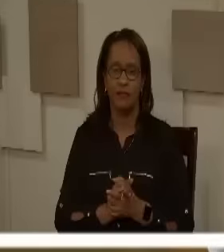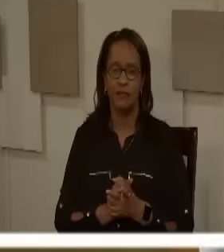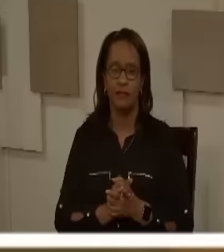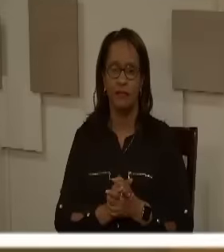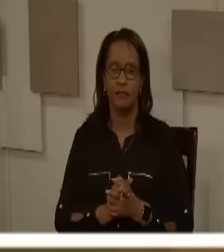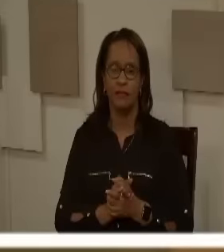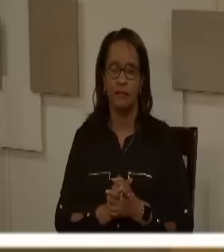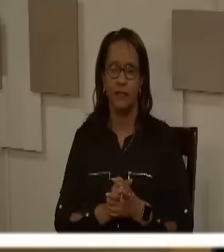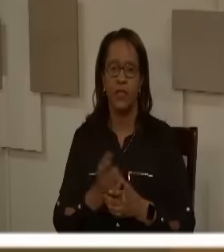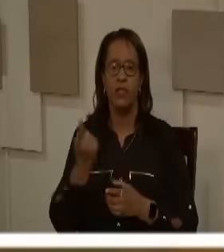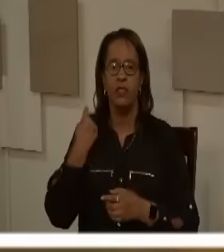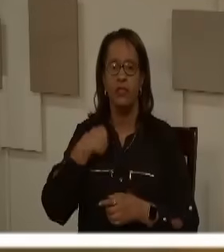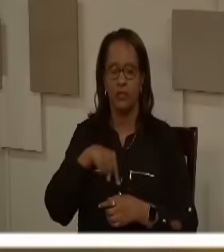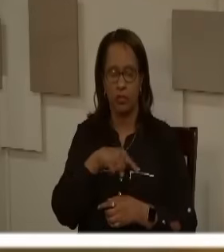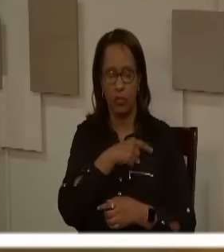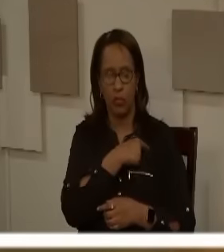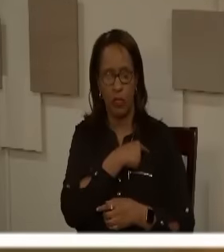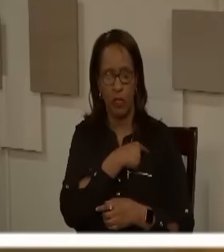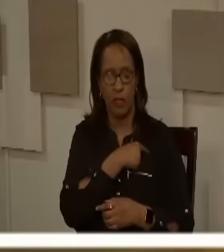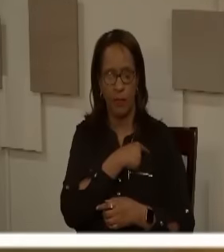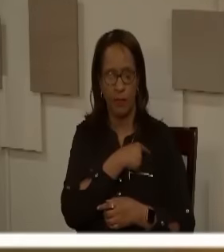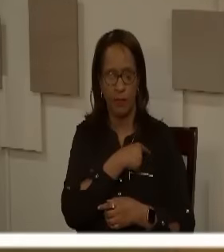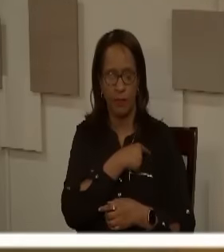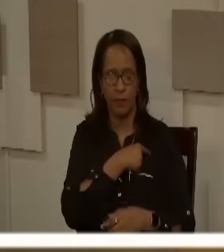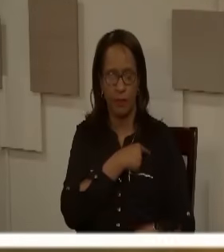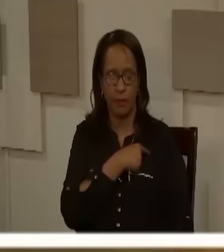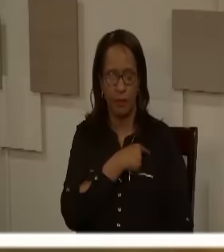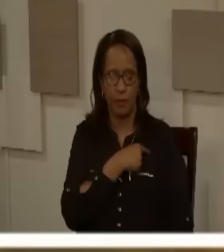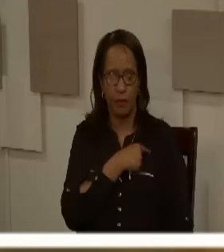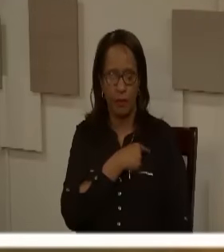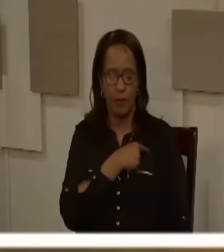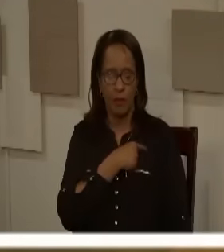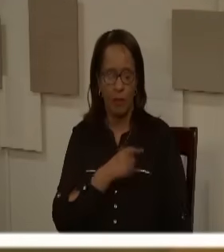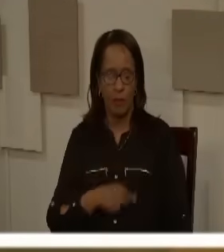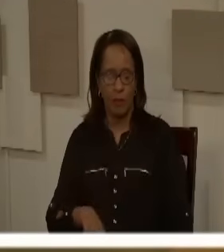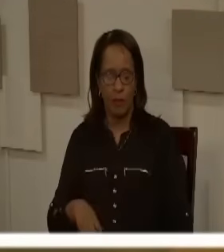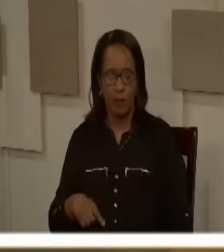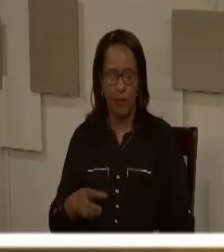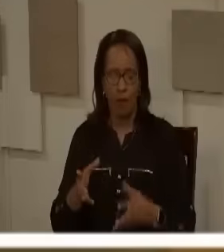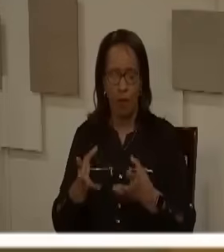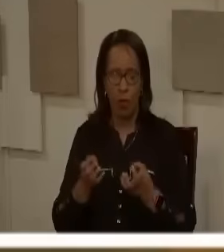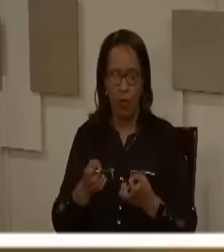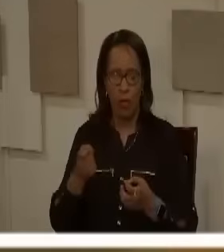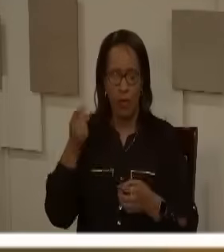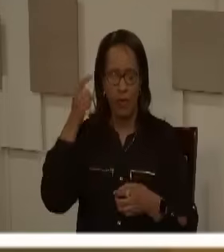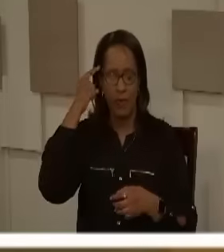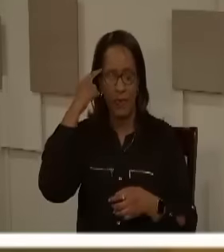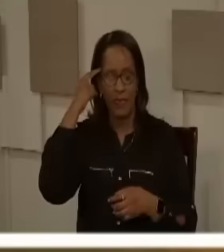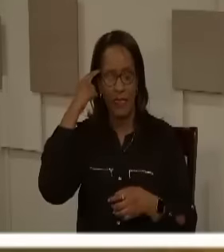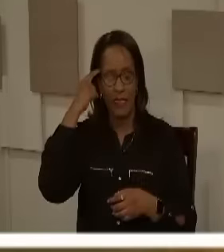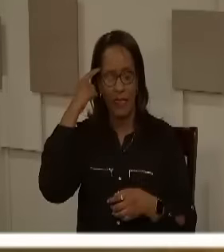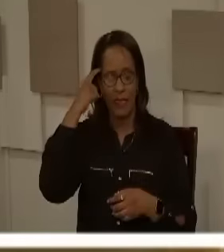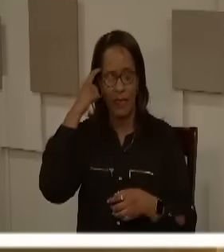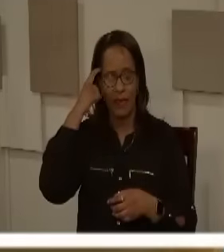there at the periphery? And I think there's a different confession inside of here than outside of that